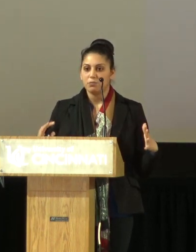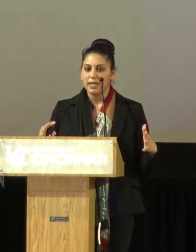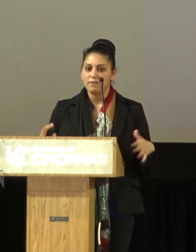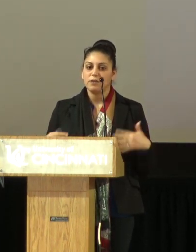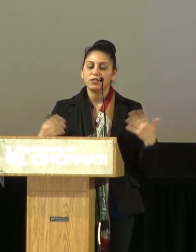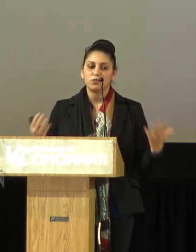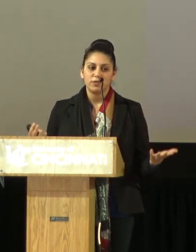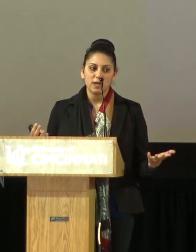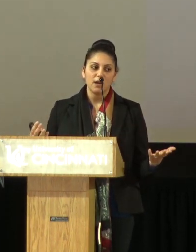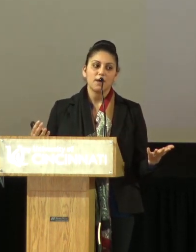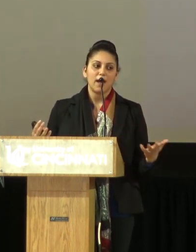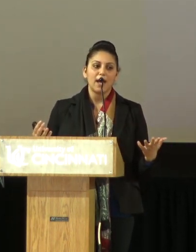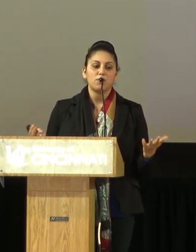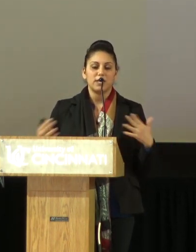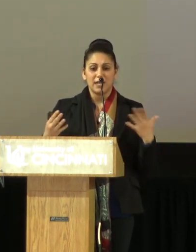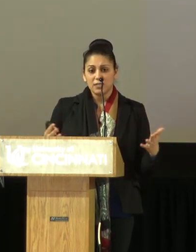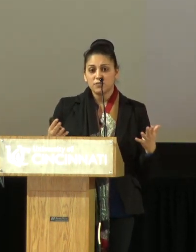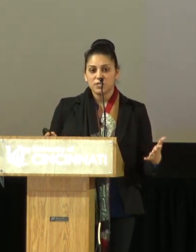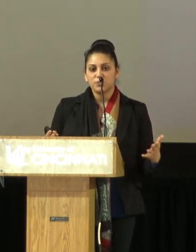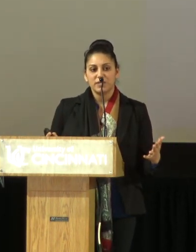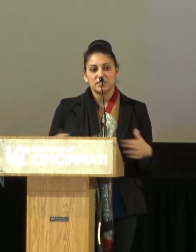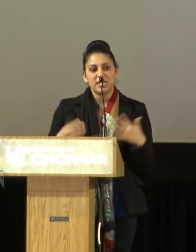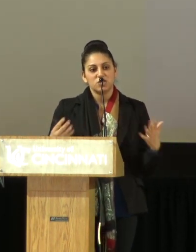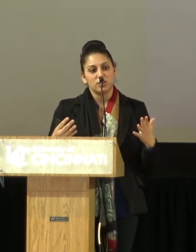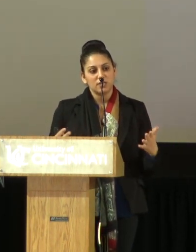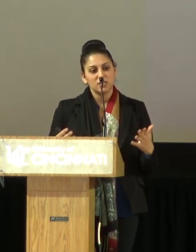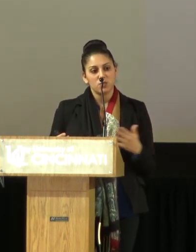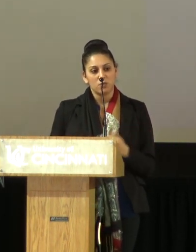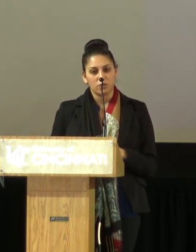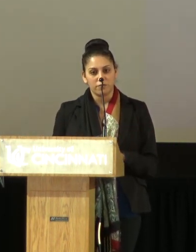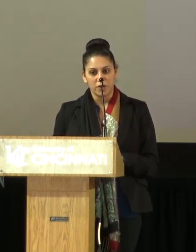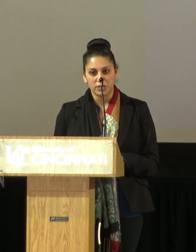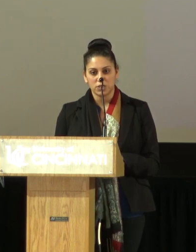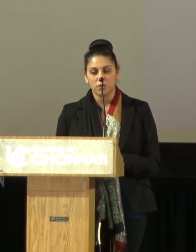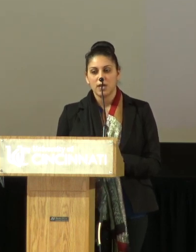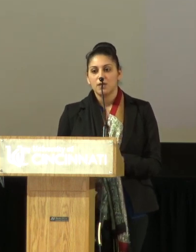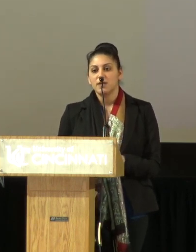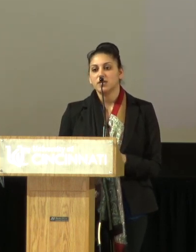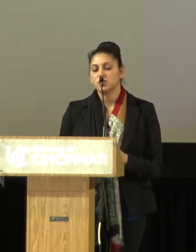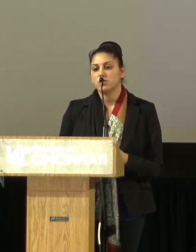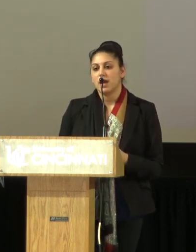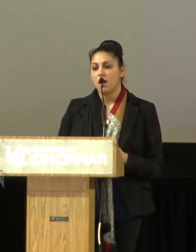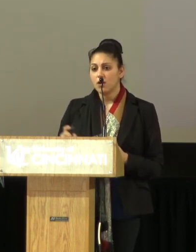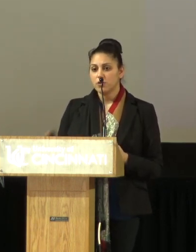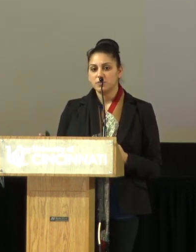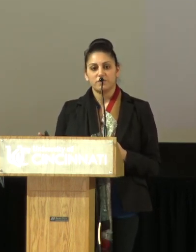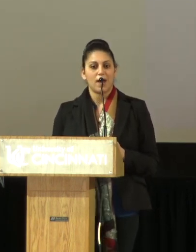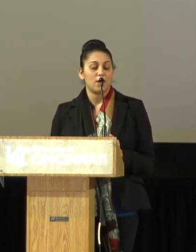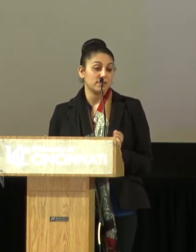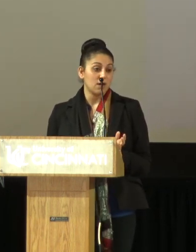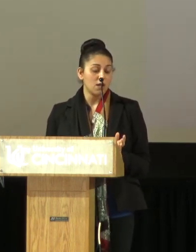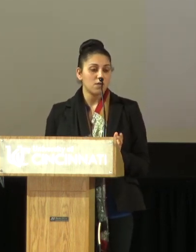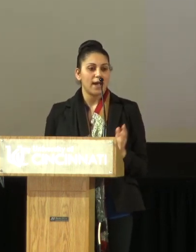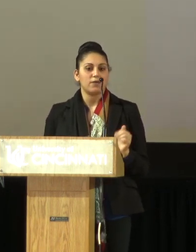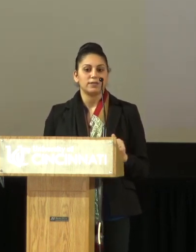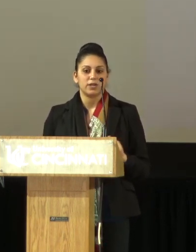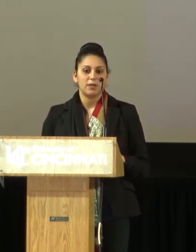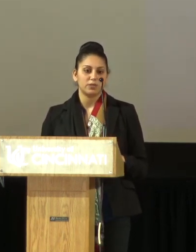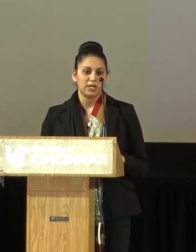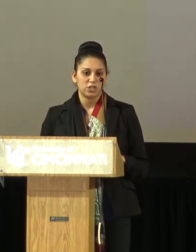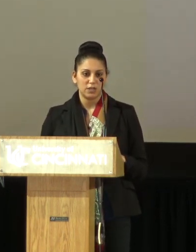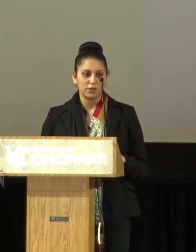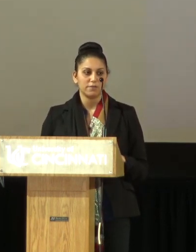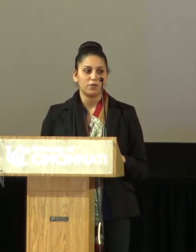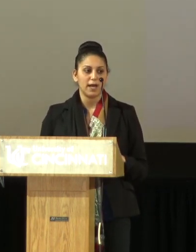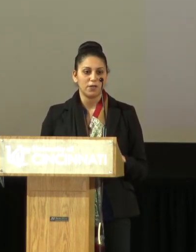leveling of the playing field, so when we talk about equity, at least for this presentation, this is what we're referring to, making sure that all groups of Ohioans, all Ohioans, are